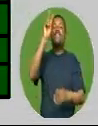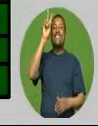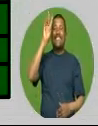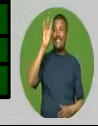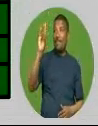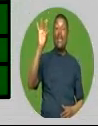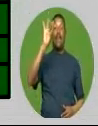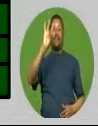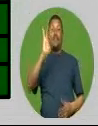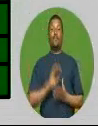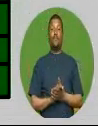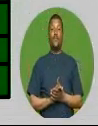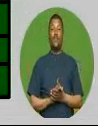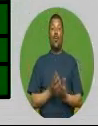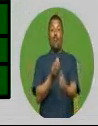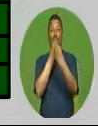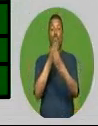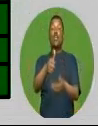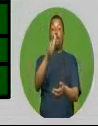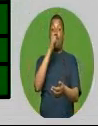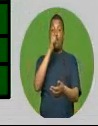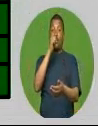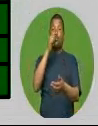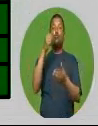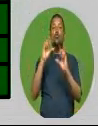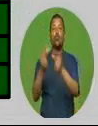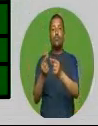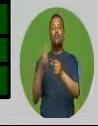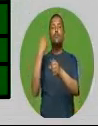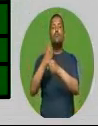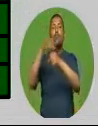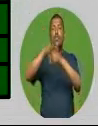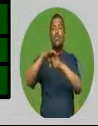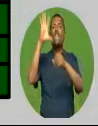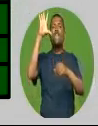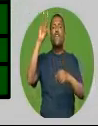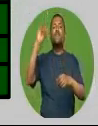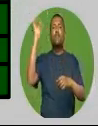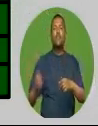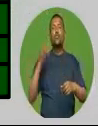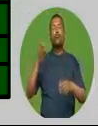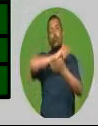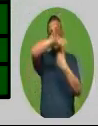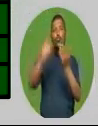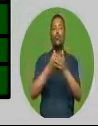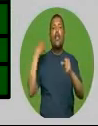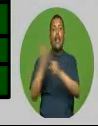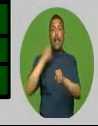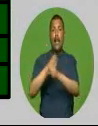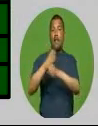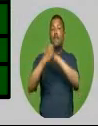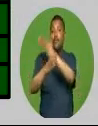2007-8, the food and beverage group employed 50% of the total labor